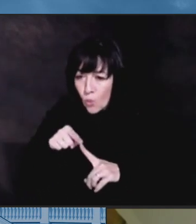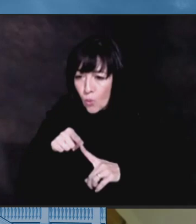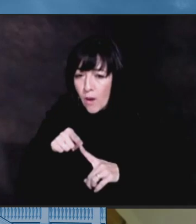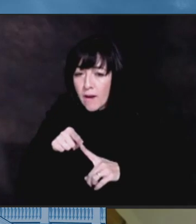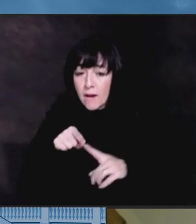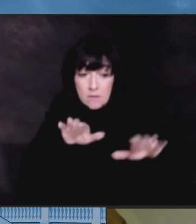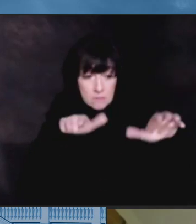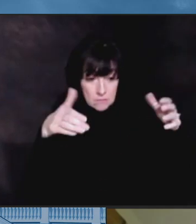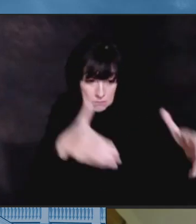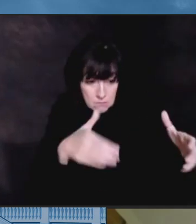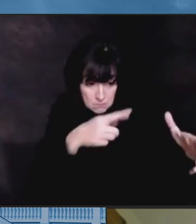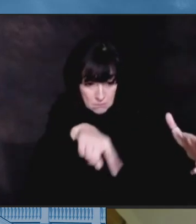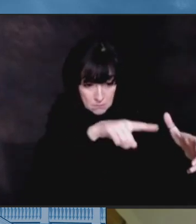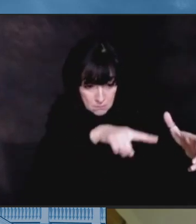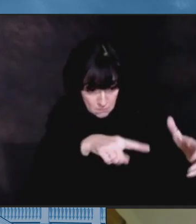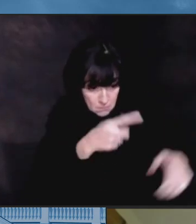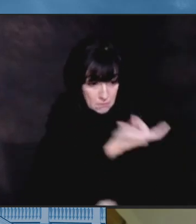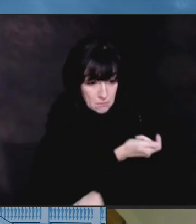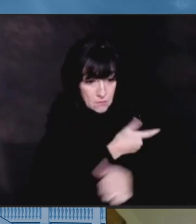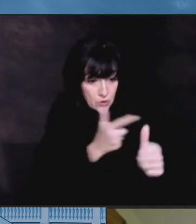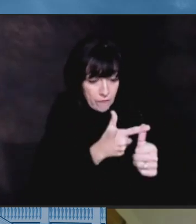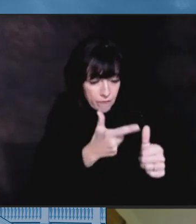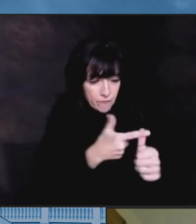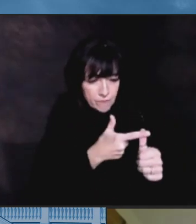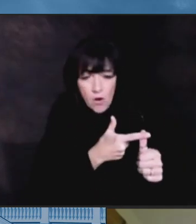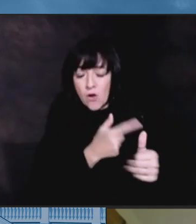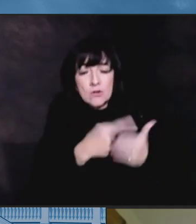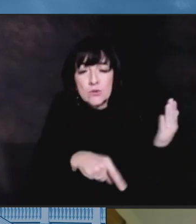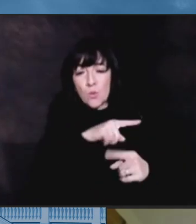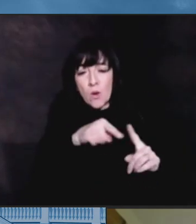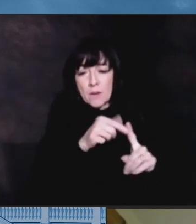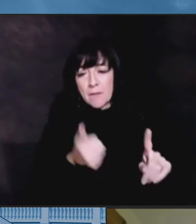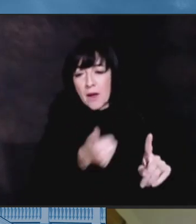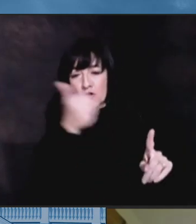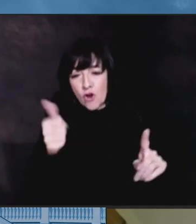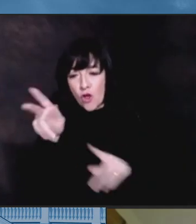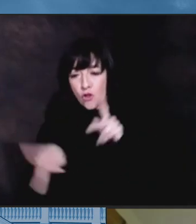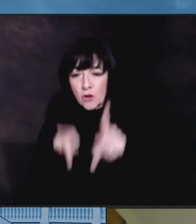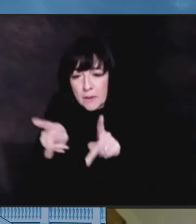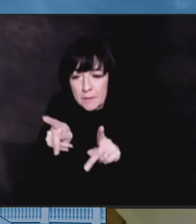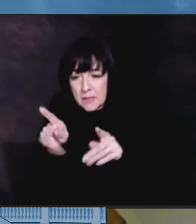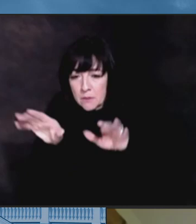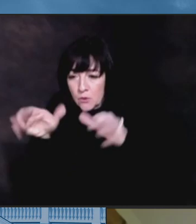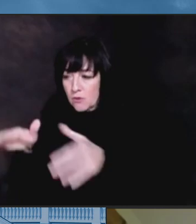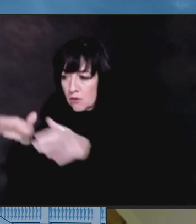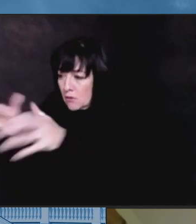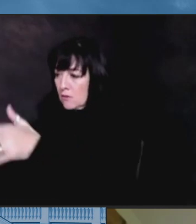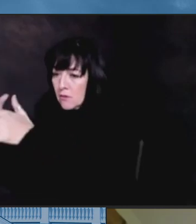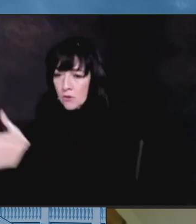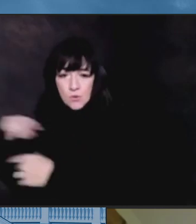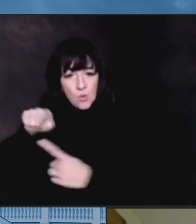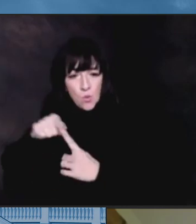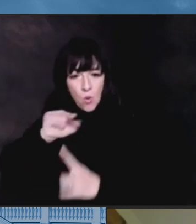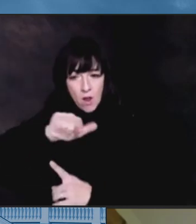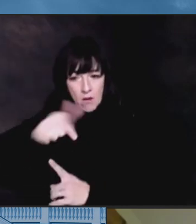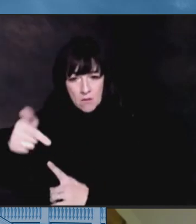responding appropriately. It is a very transparent process, a process with a lot of public input that starts with the